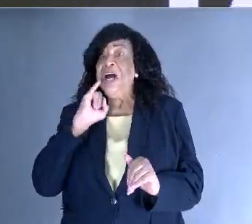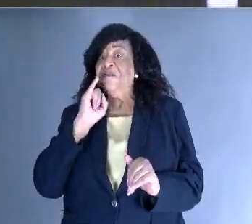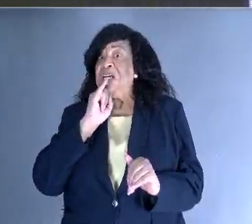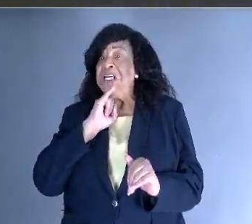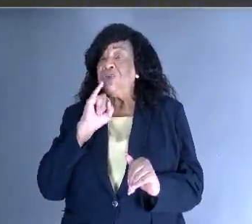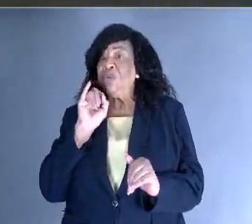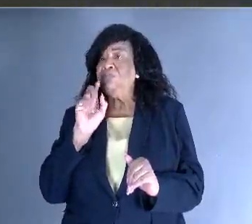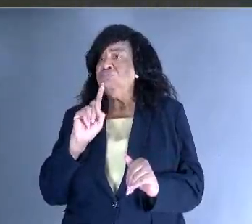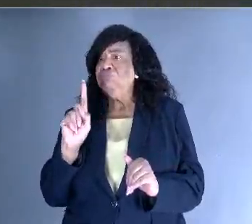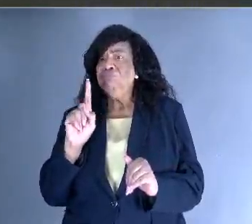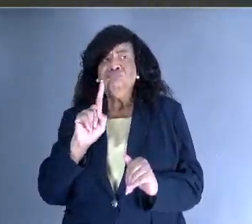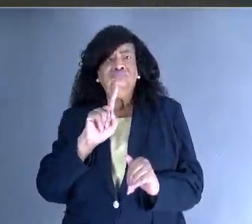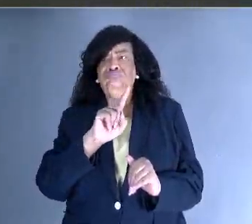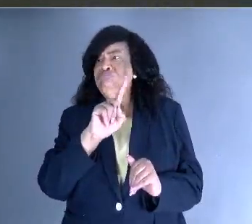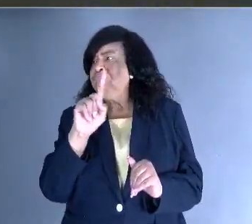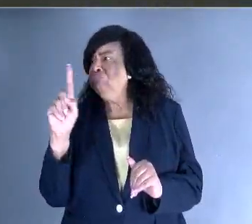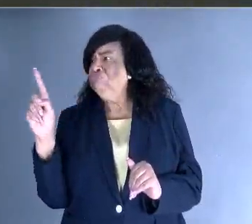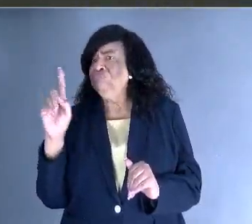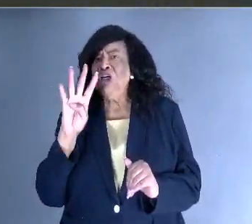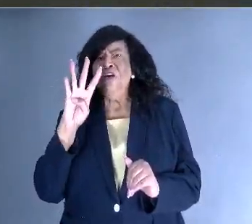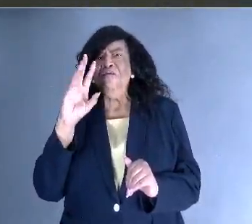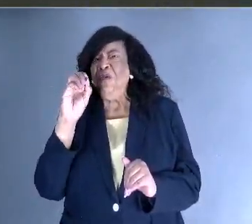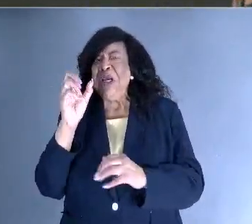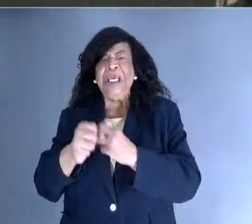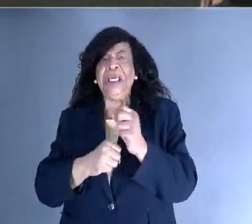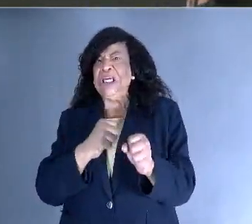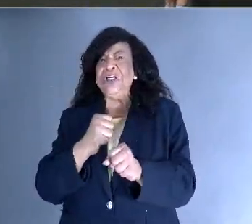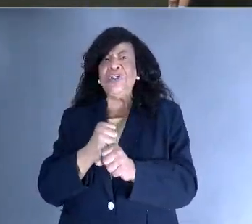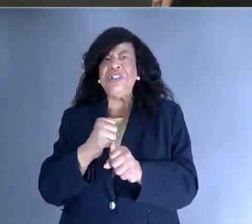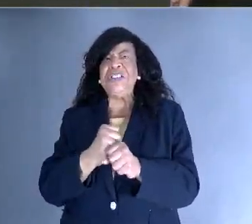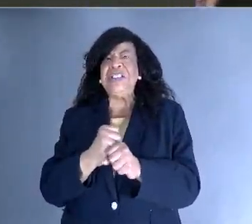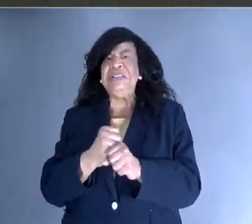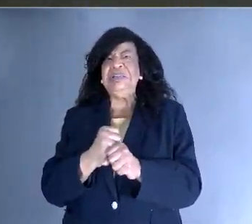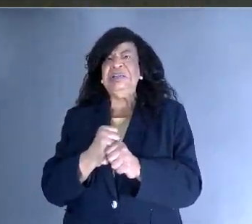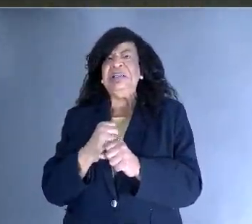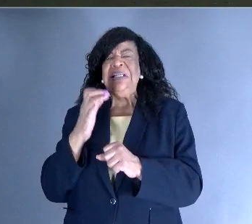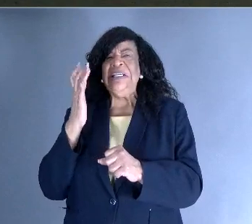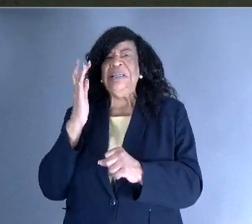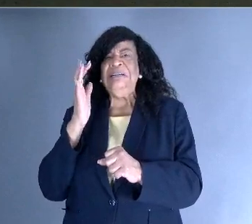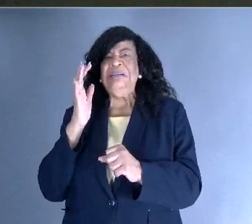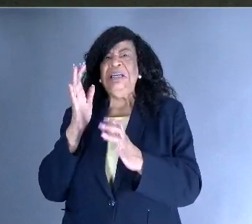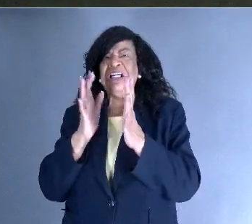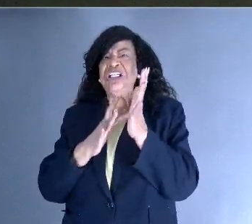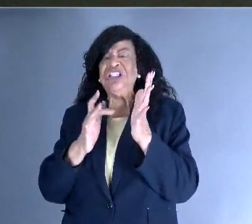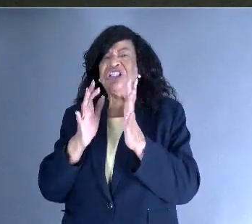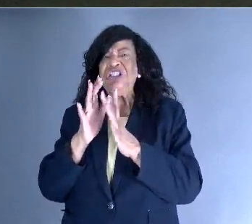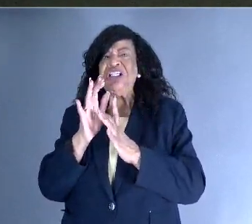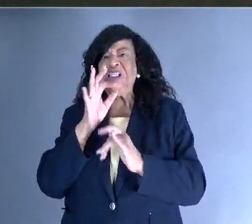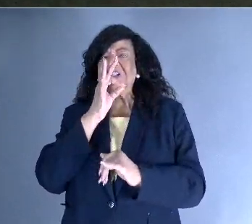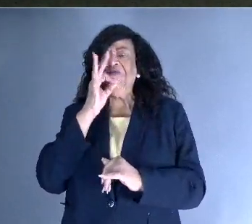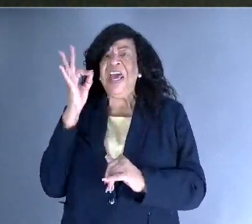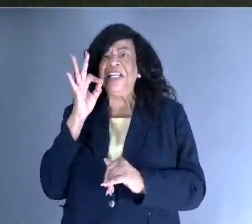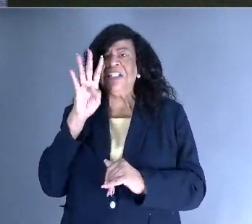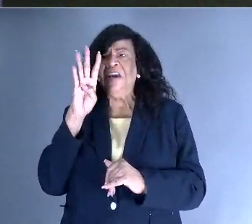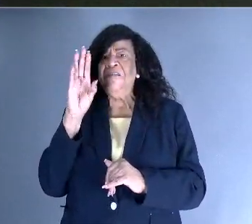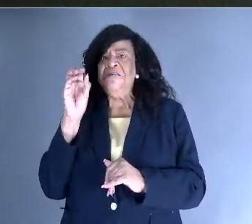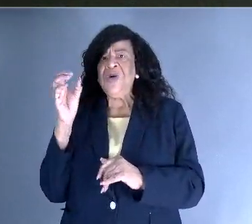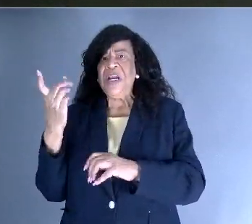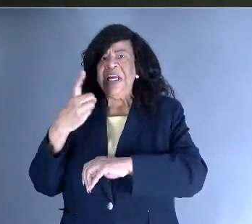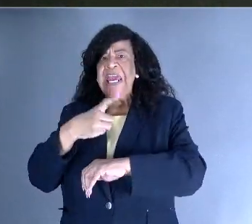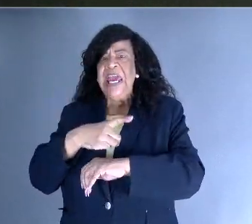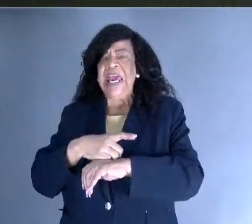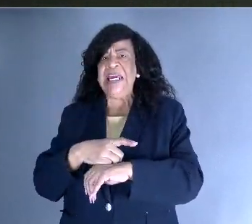it's not a coincidence that Jesus fasted for 40 days it's not a coincidence that here we are standing upon the precipice of our 40th year